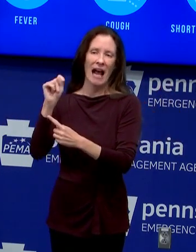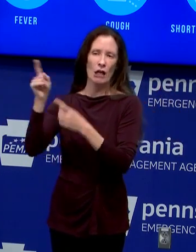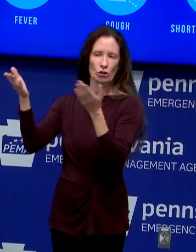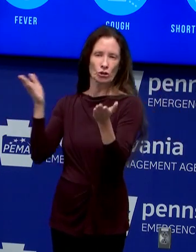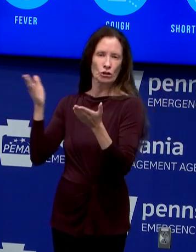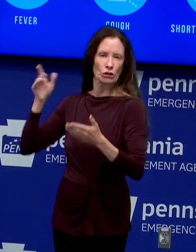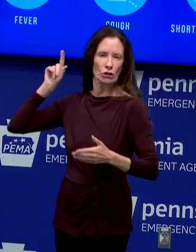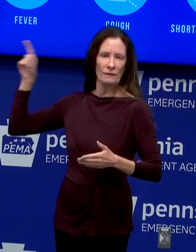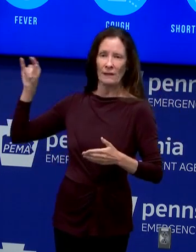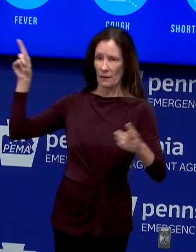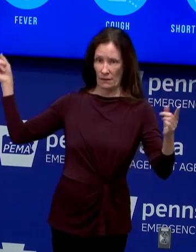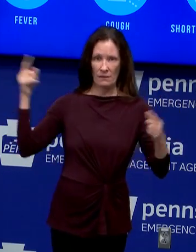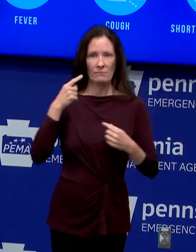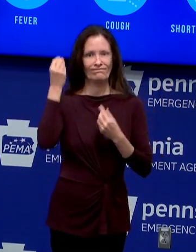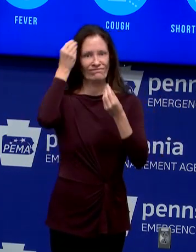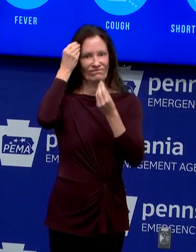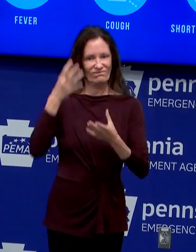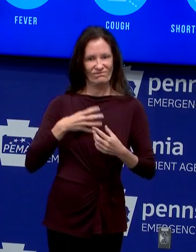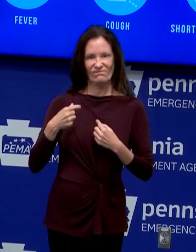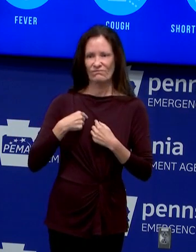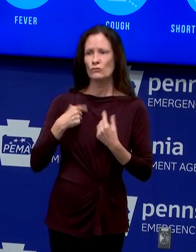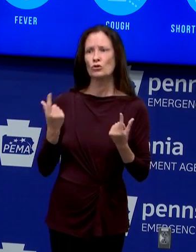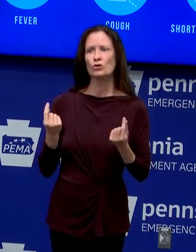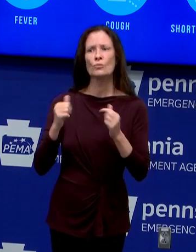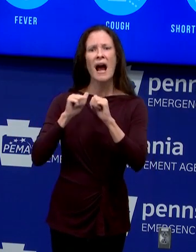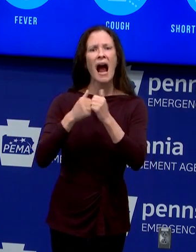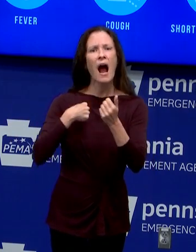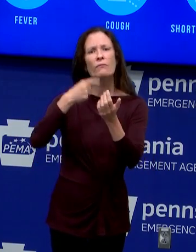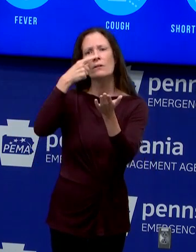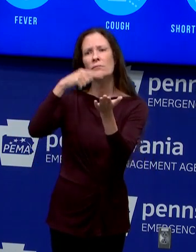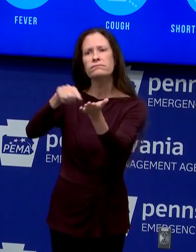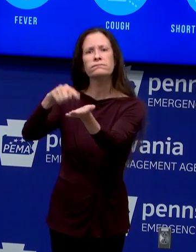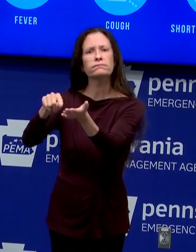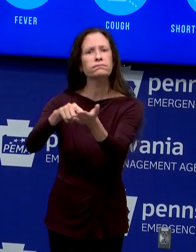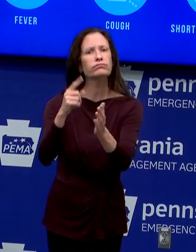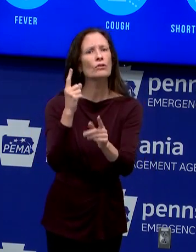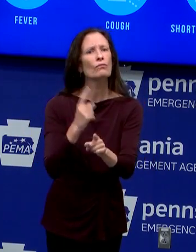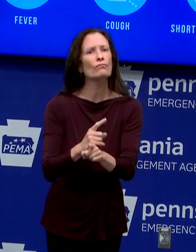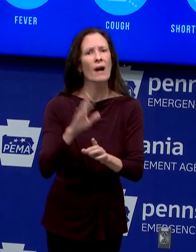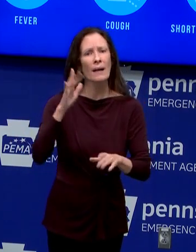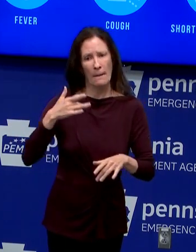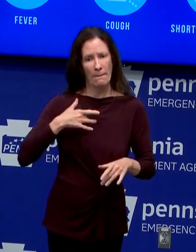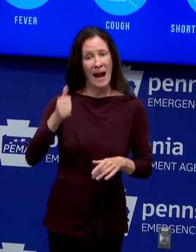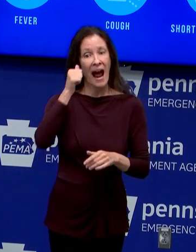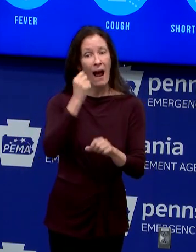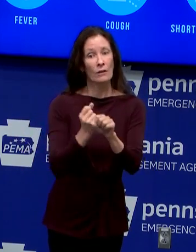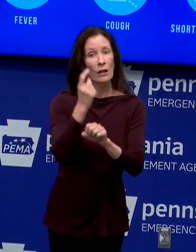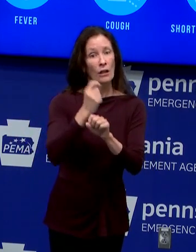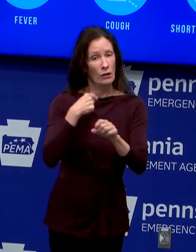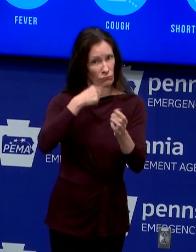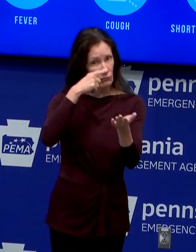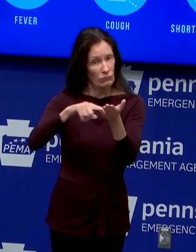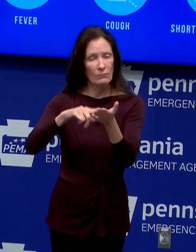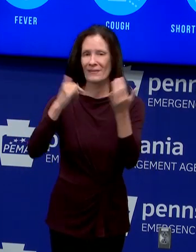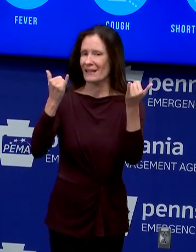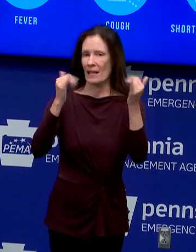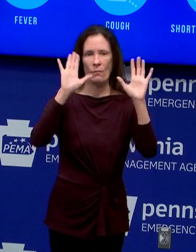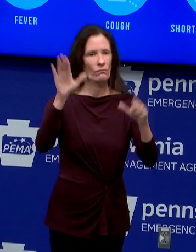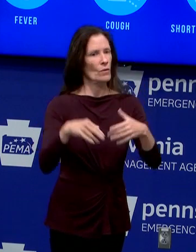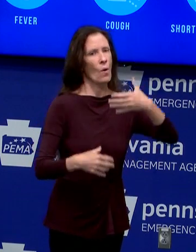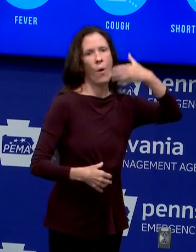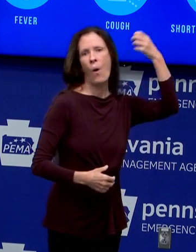our departments for those facilities. But we certainly are continuing to investigate for any complaints or concerns regarding the